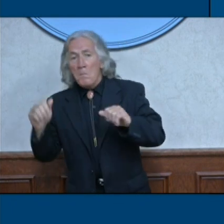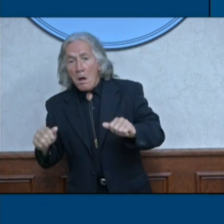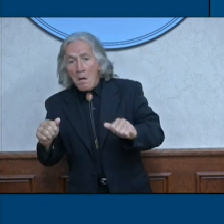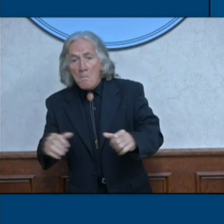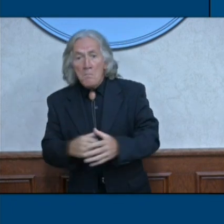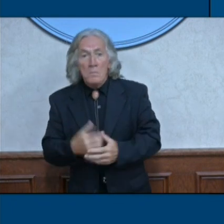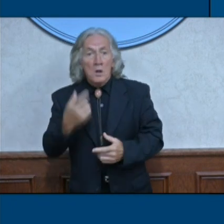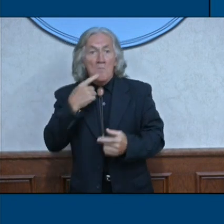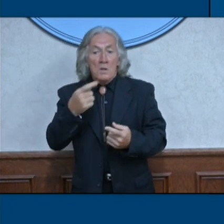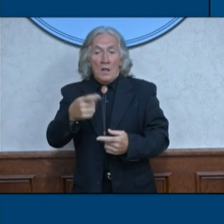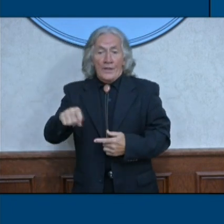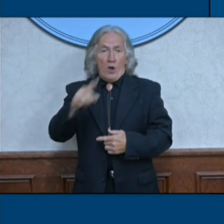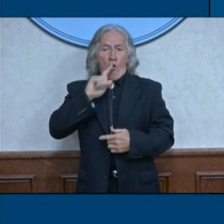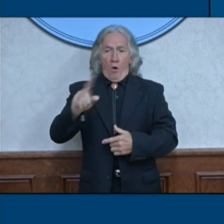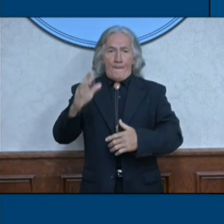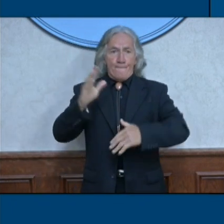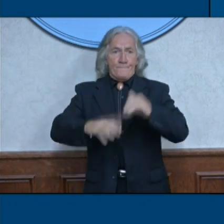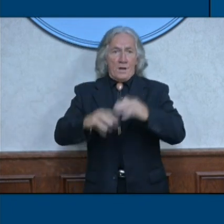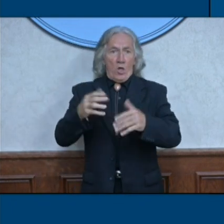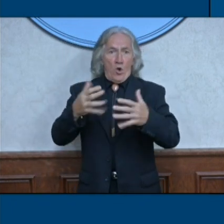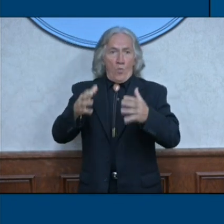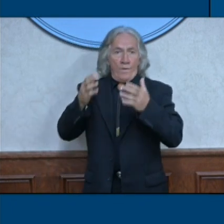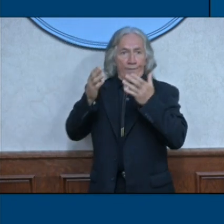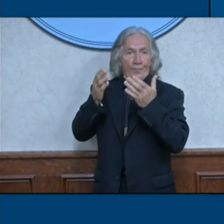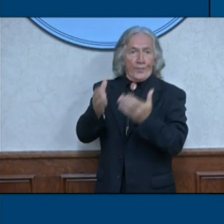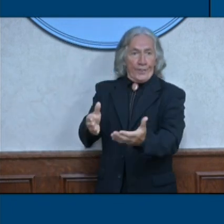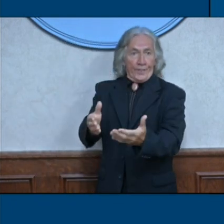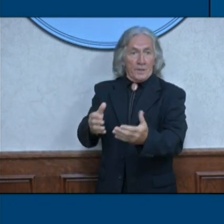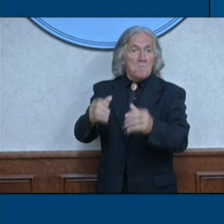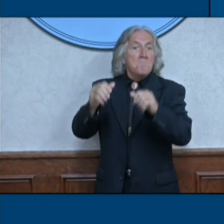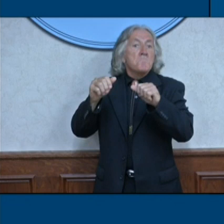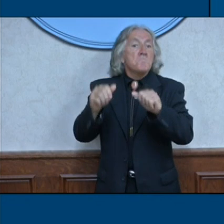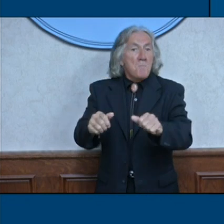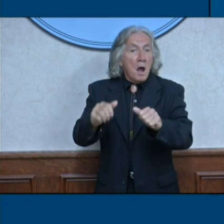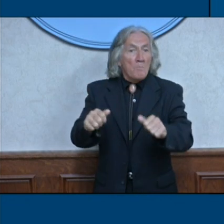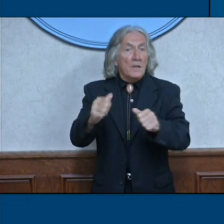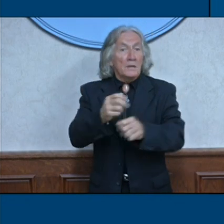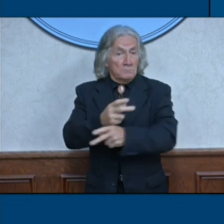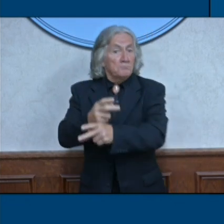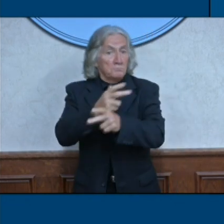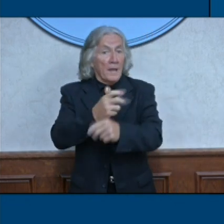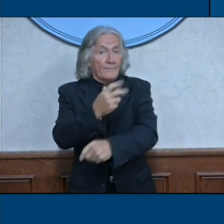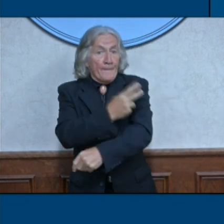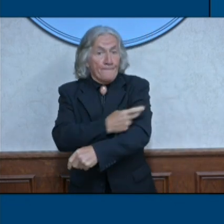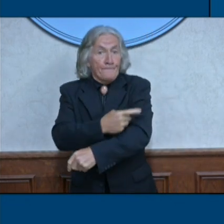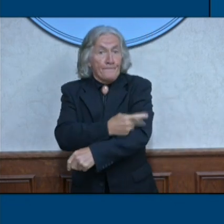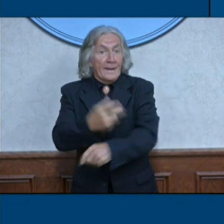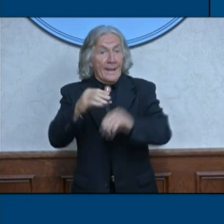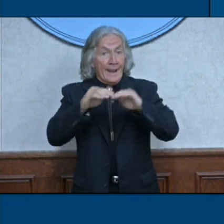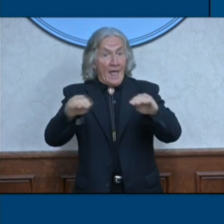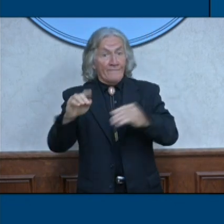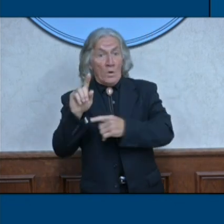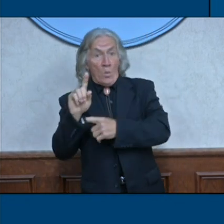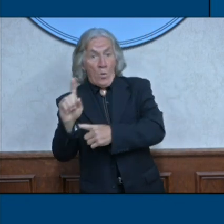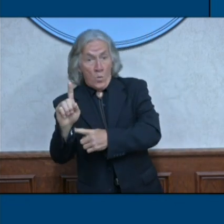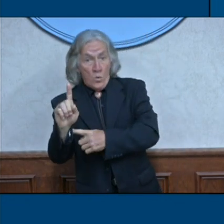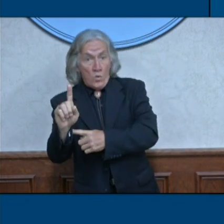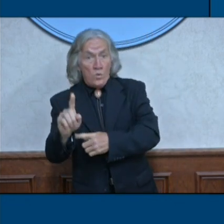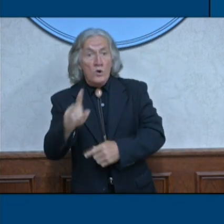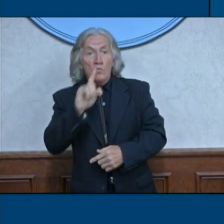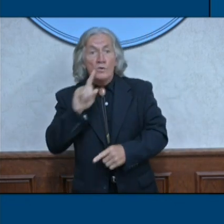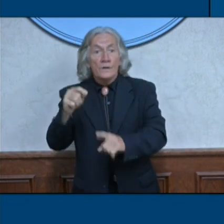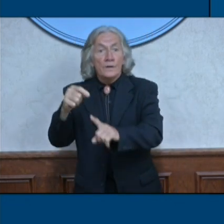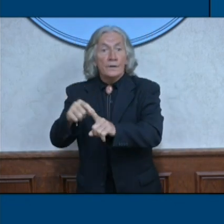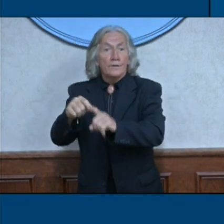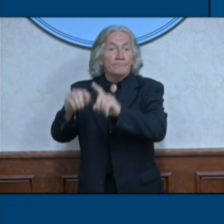perhaps. But they are existing buildings that are, to some extent, made for taking care of patients. And then level 1 is a surge